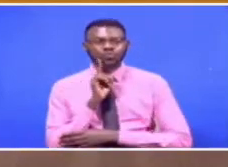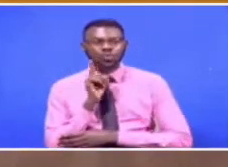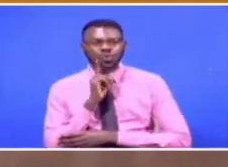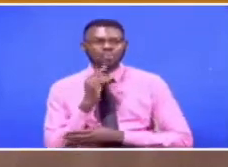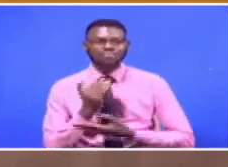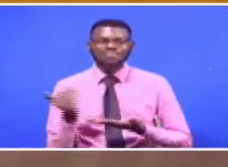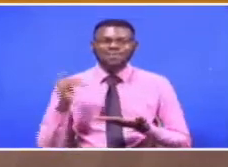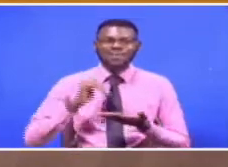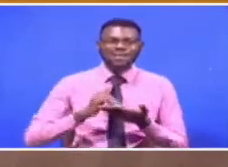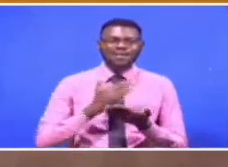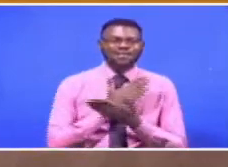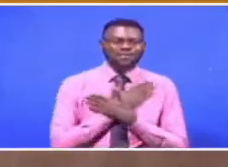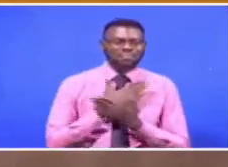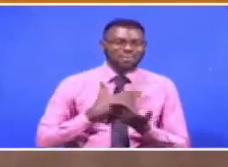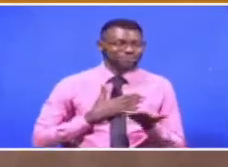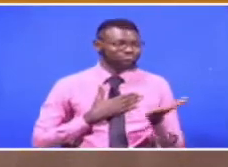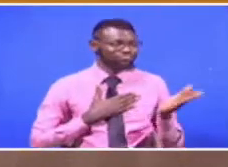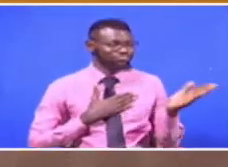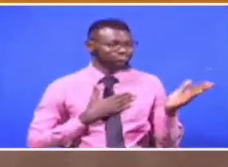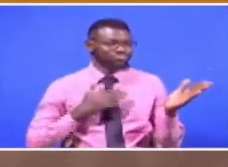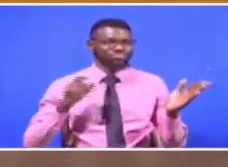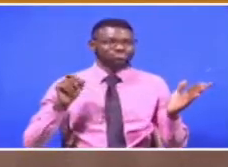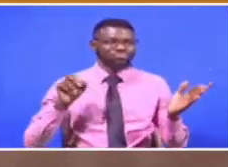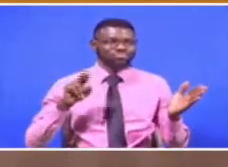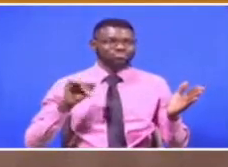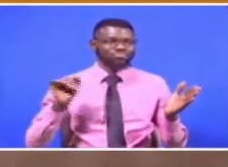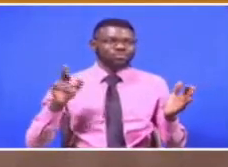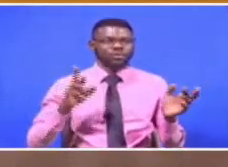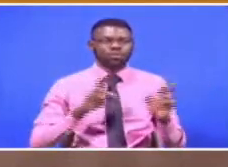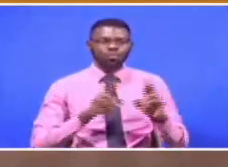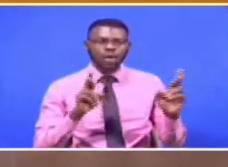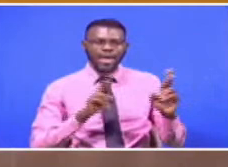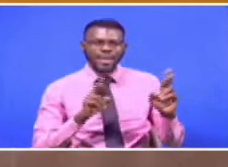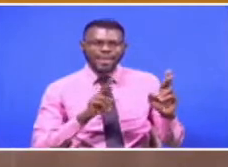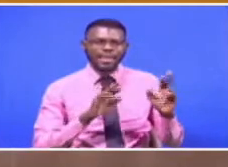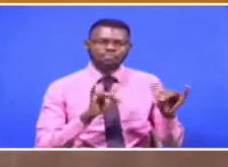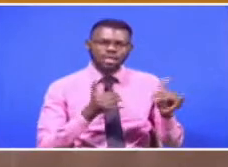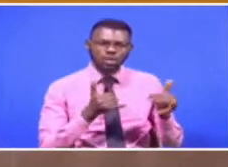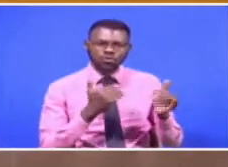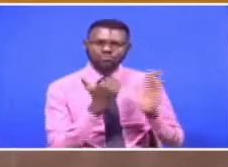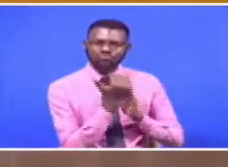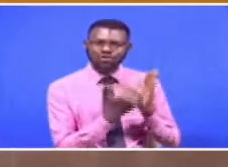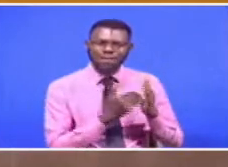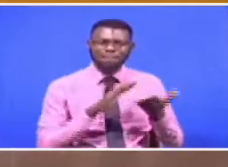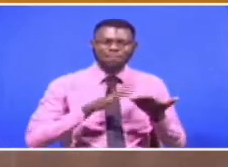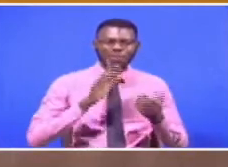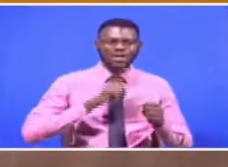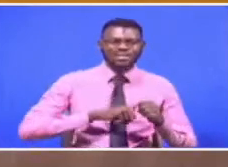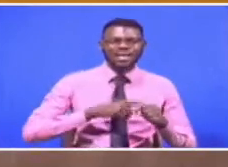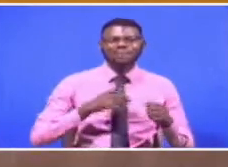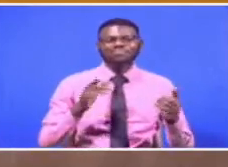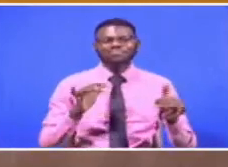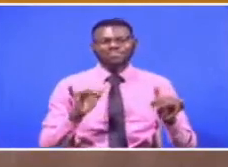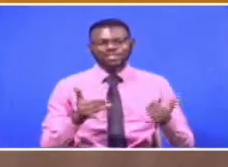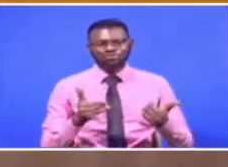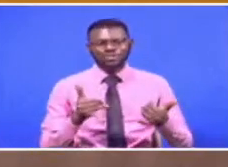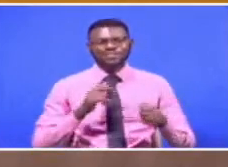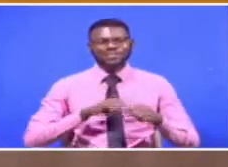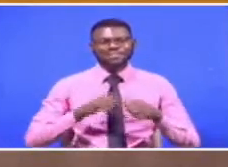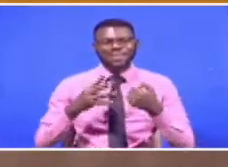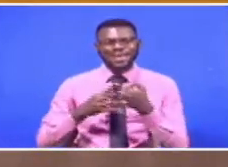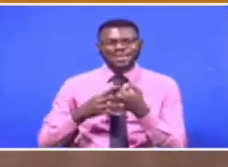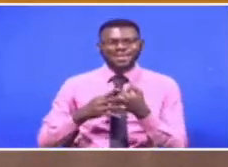Namuona mwenzangu Trix Ingado anajiandaa kwa ajili ya taarifa zaidi ambazo utazipata mwendo wa saa 3 kwenye lugha ya